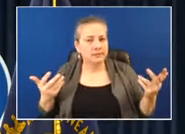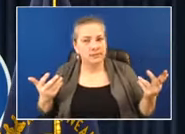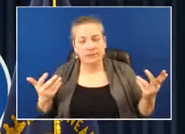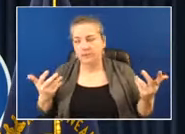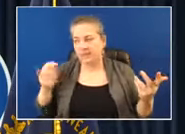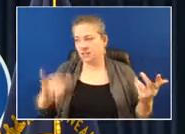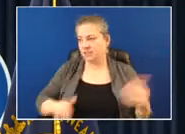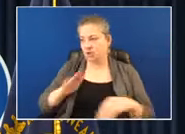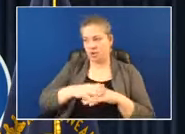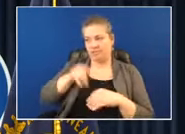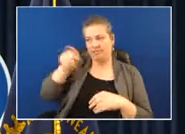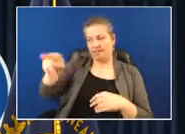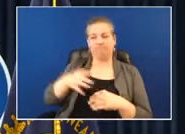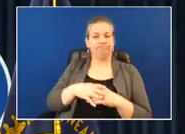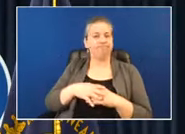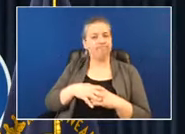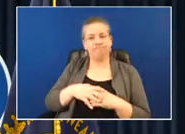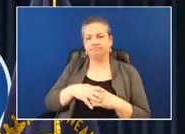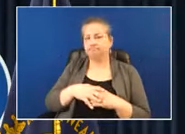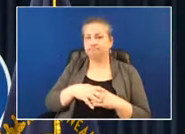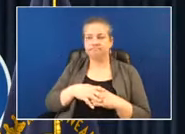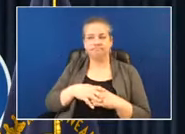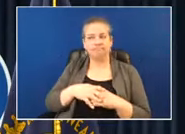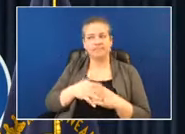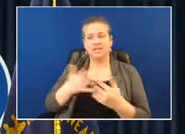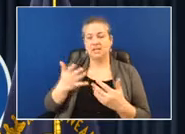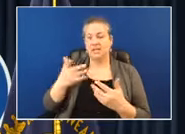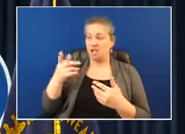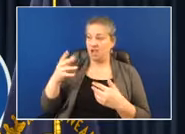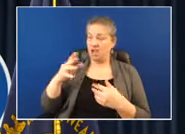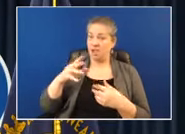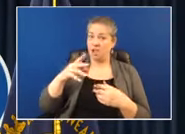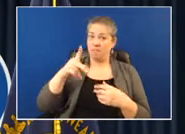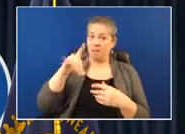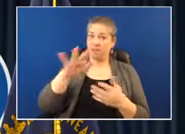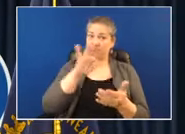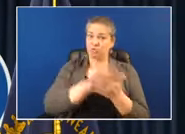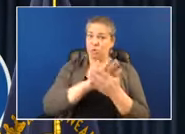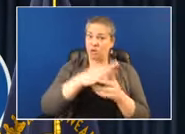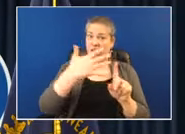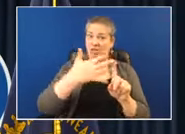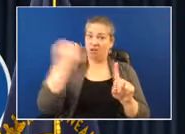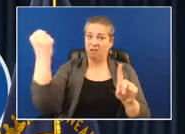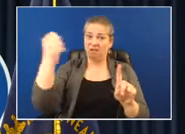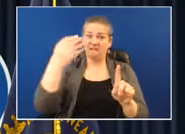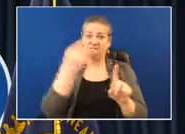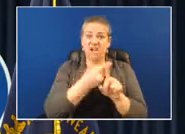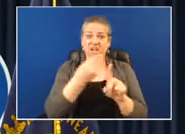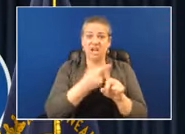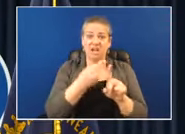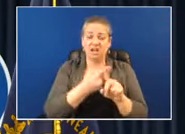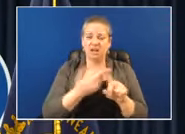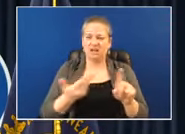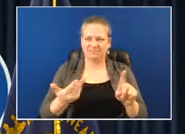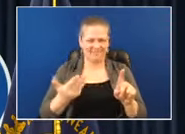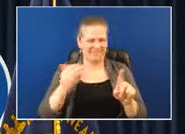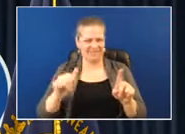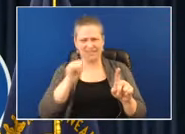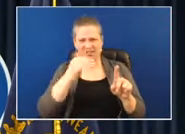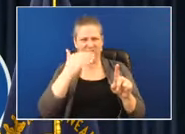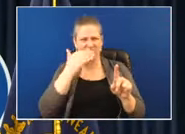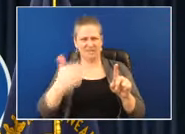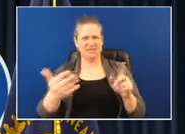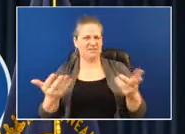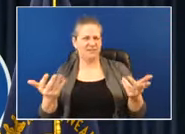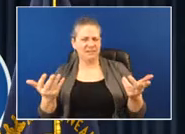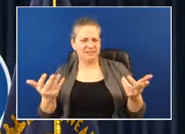make. Now, defunding our public schools isn't good for anybody. And we've got to know that while